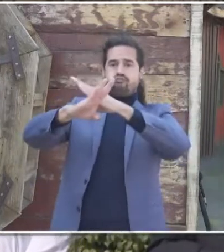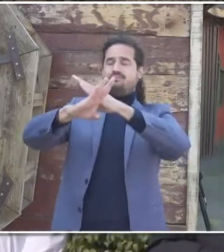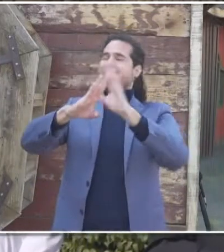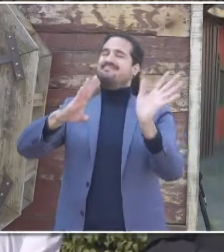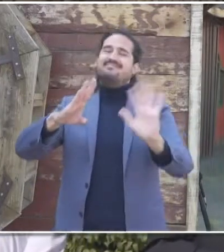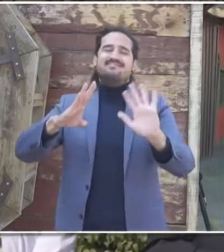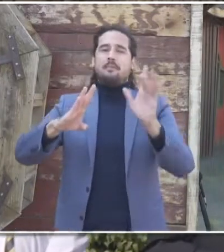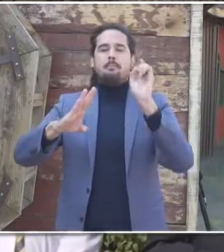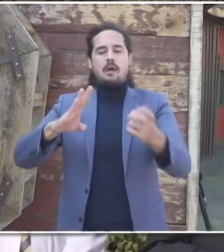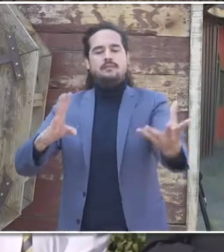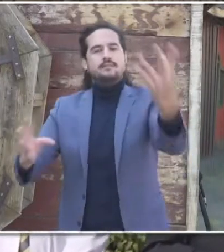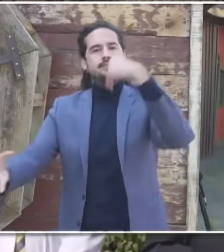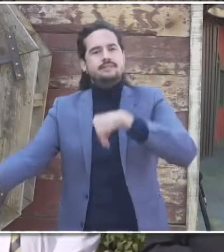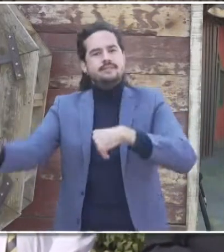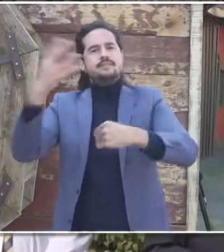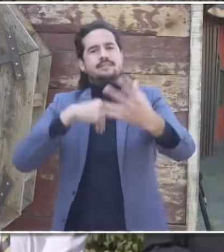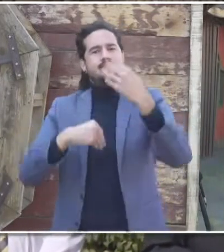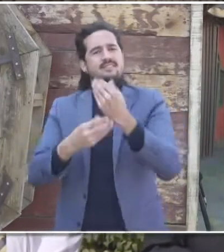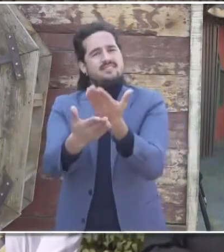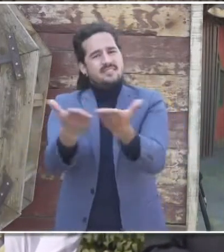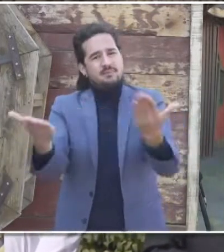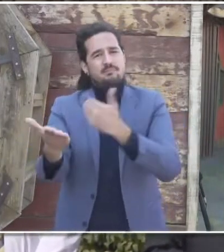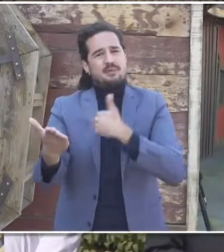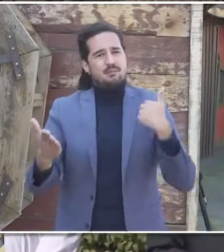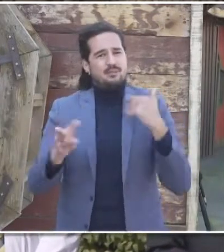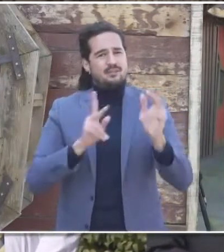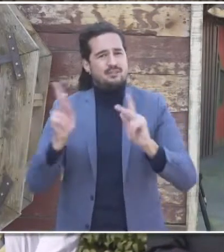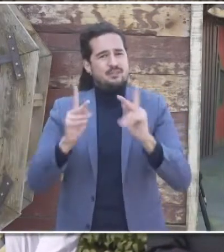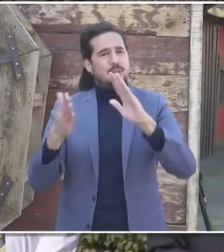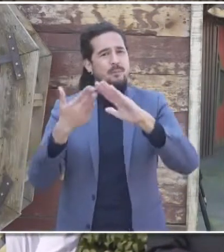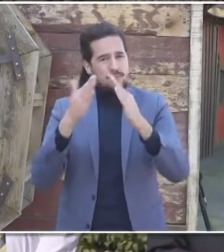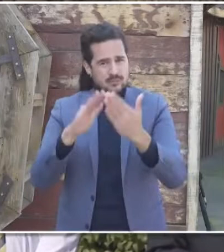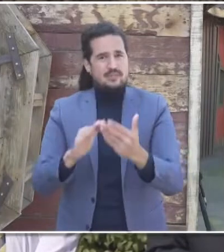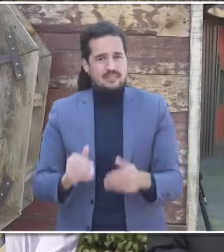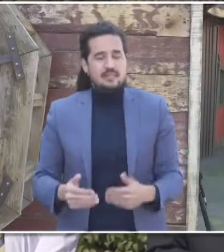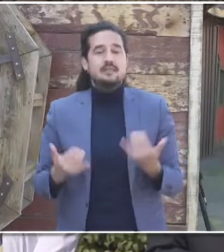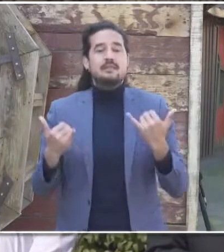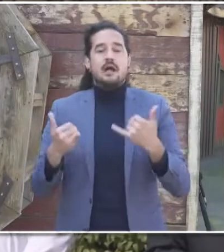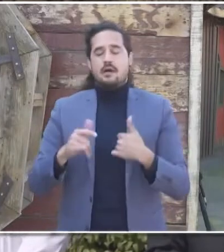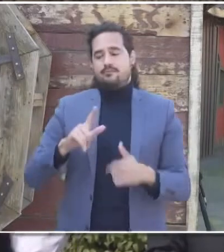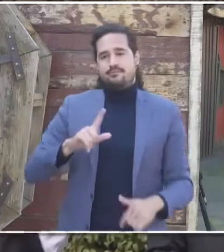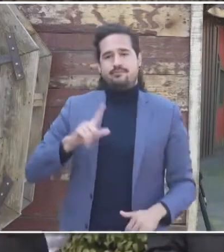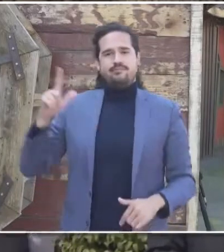me today. And now I'm going to pass it off to one of our bold leaders, Supervisor Pacheco.